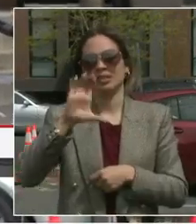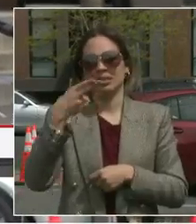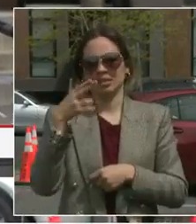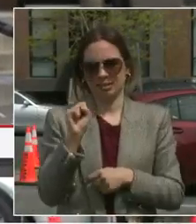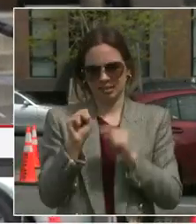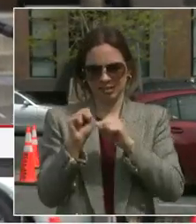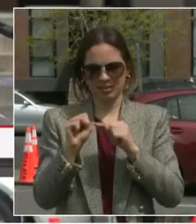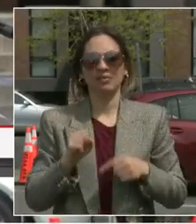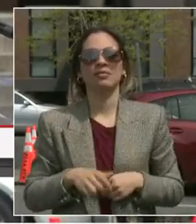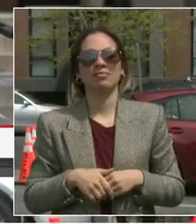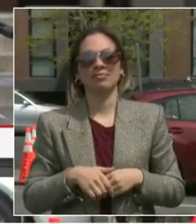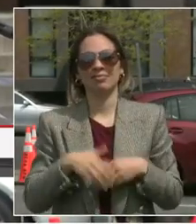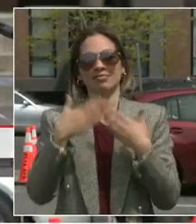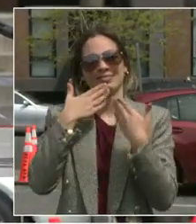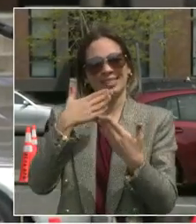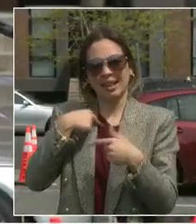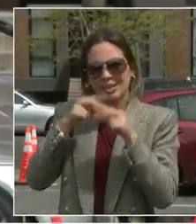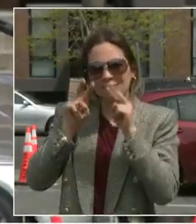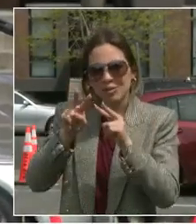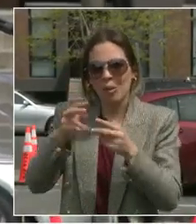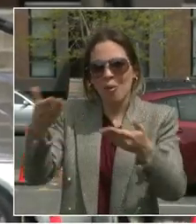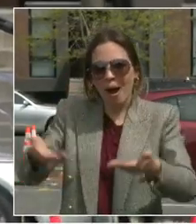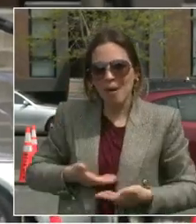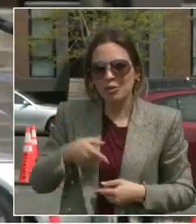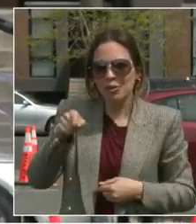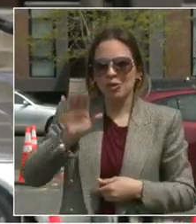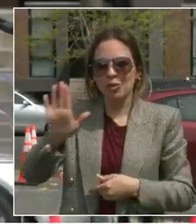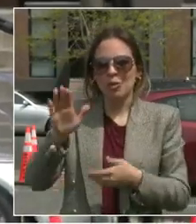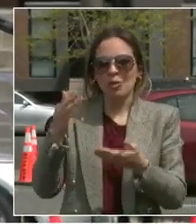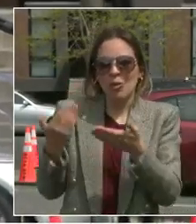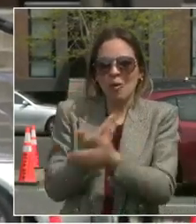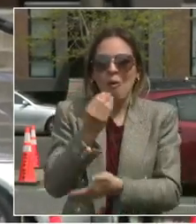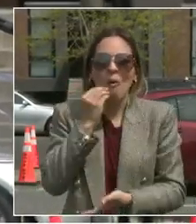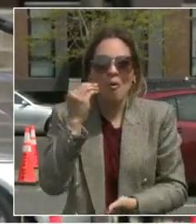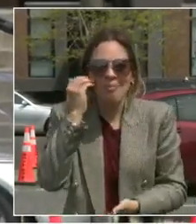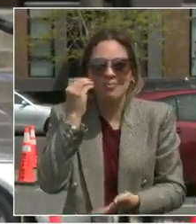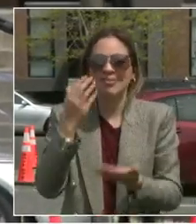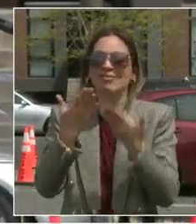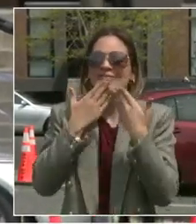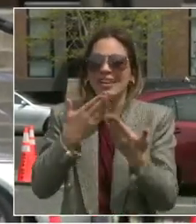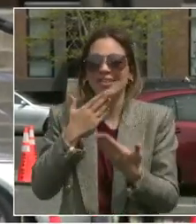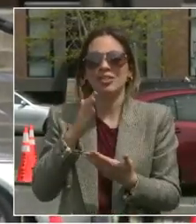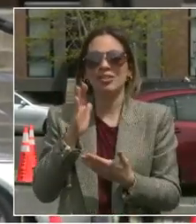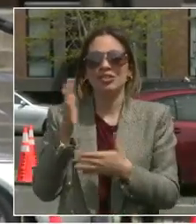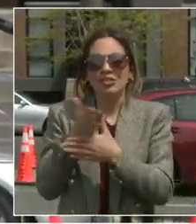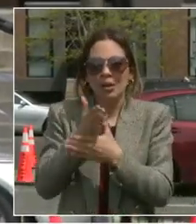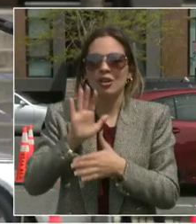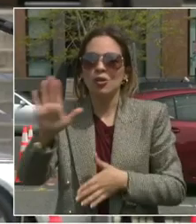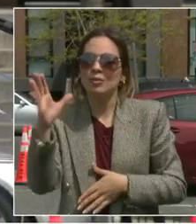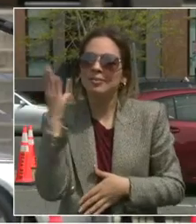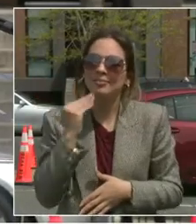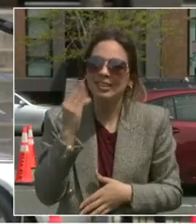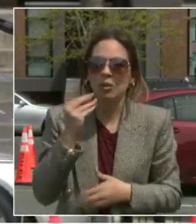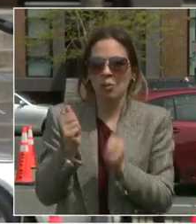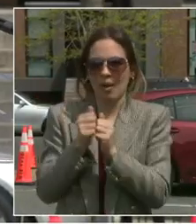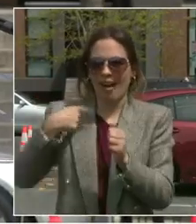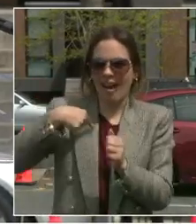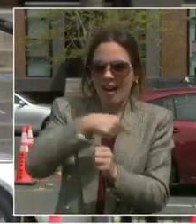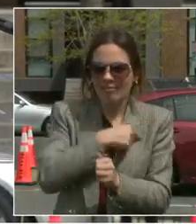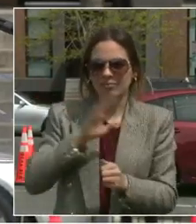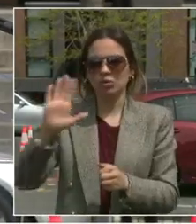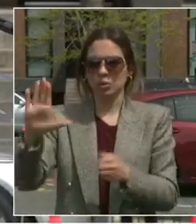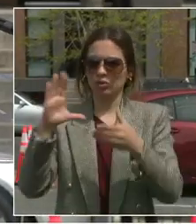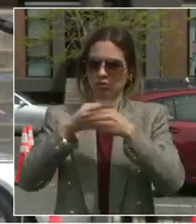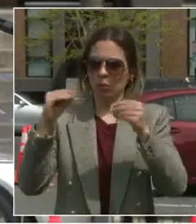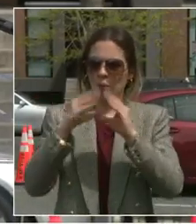I am looking forward to welcoming you in your new home, and I want to thank you for sharing your experiences and your story. Not everybody